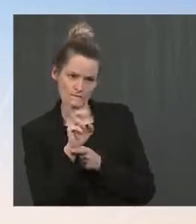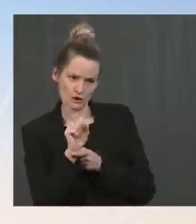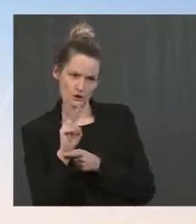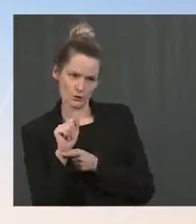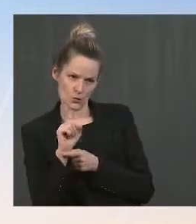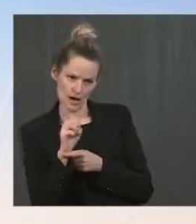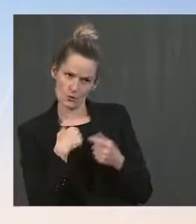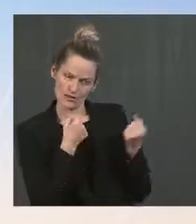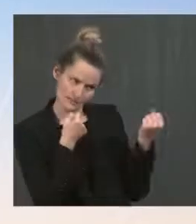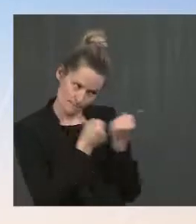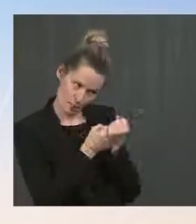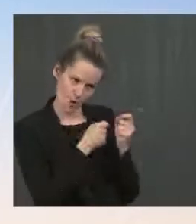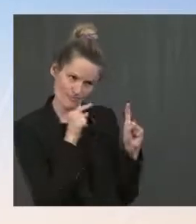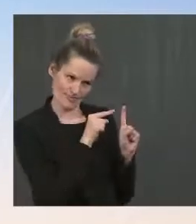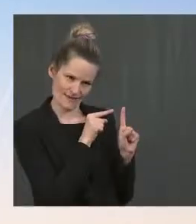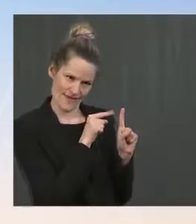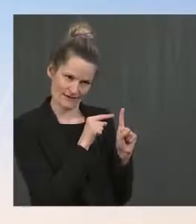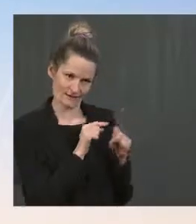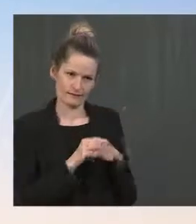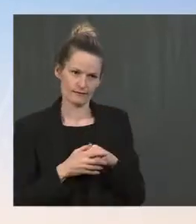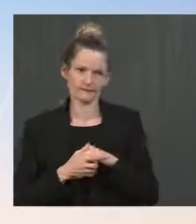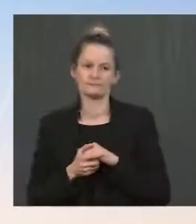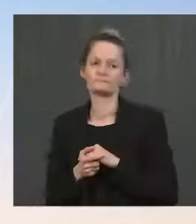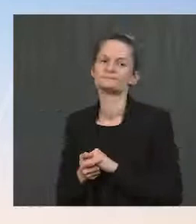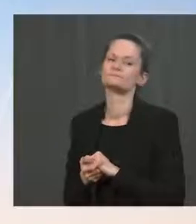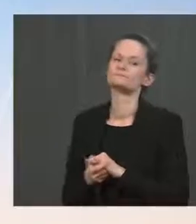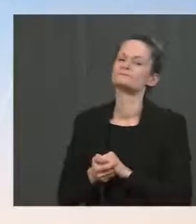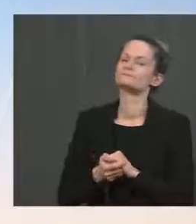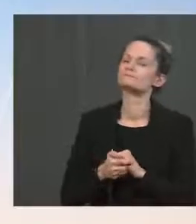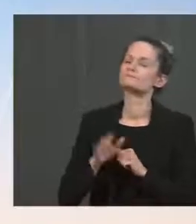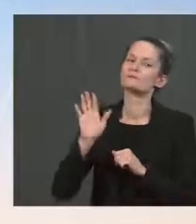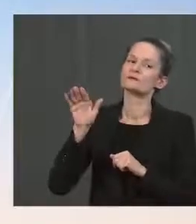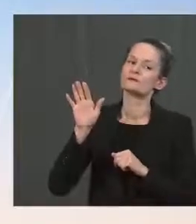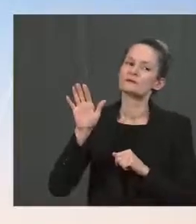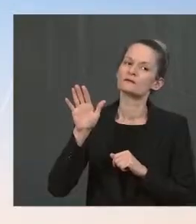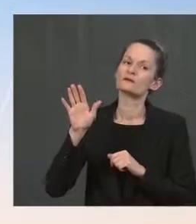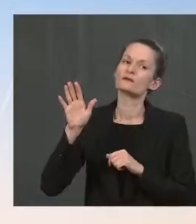in a reconciliation package. Has the president spoken to Senator Manchin, or